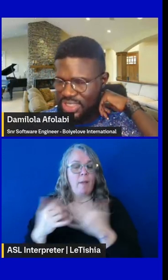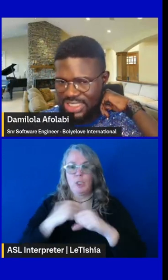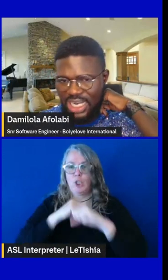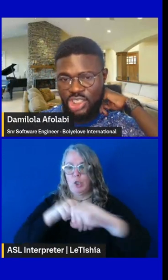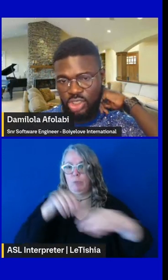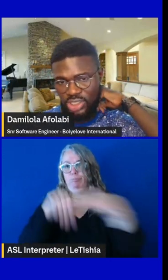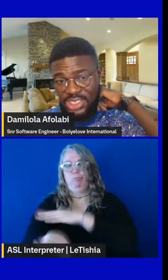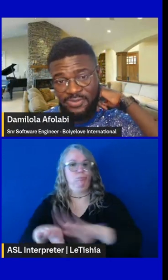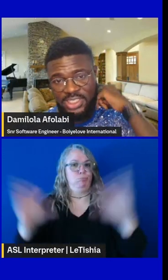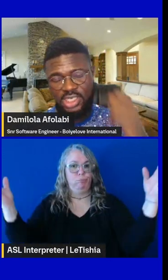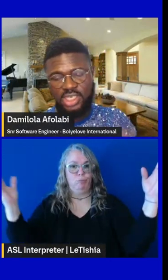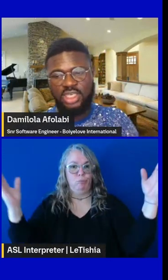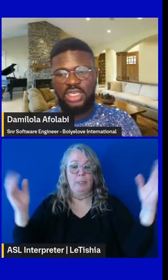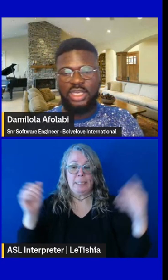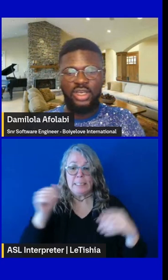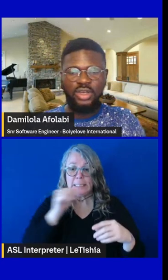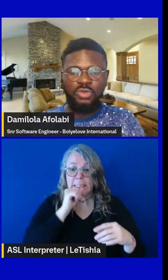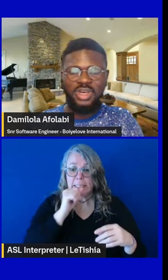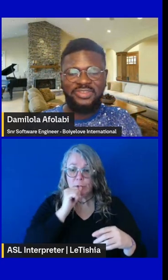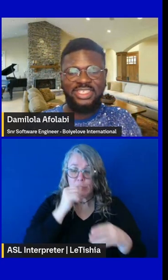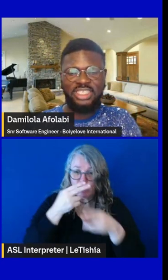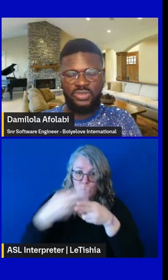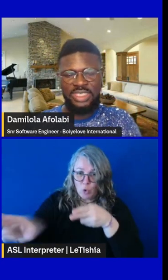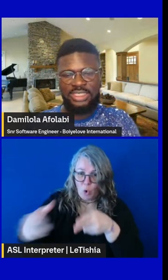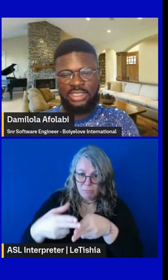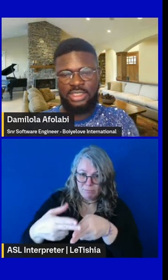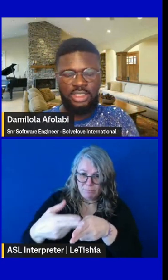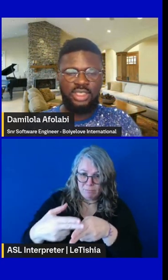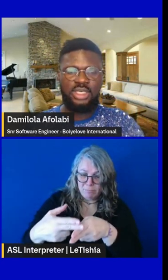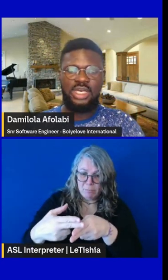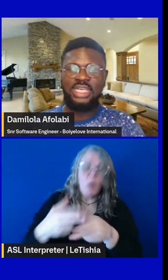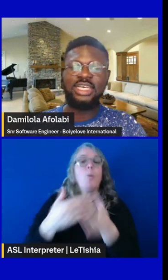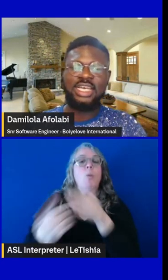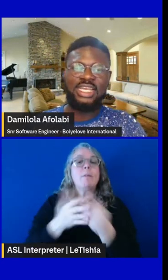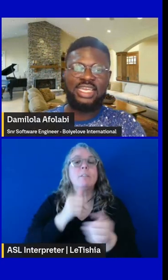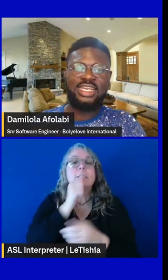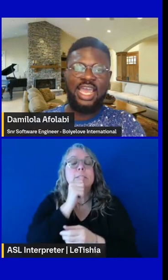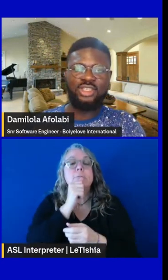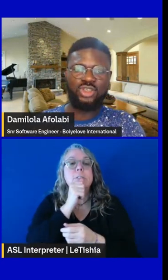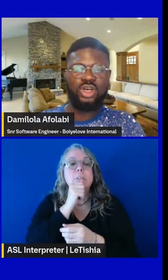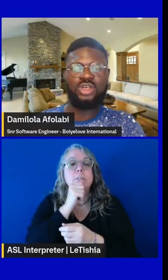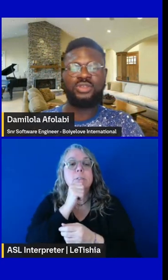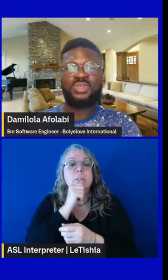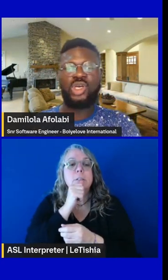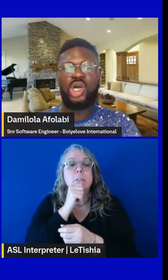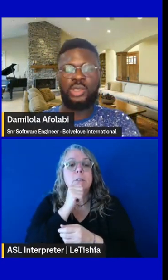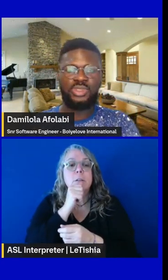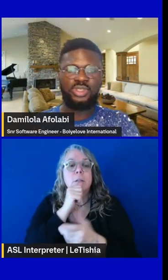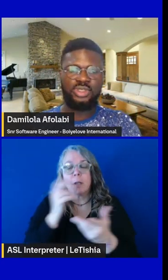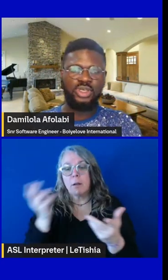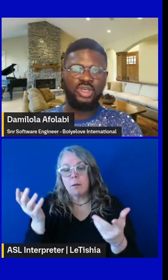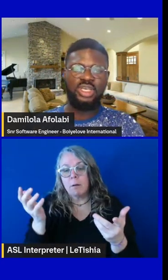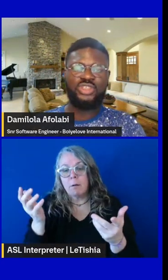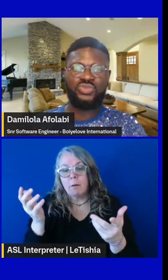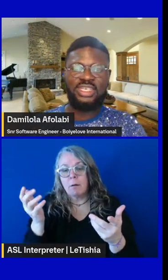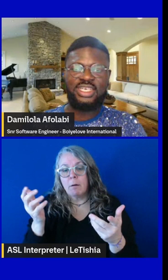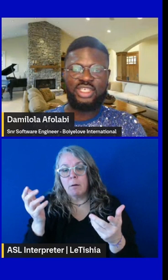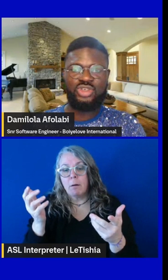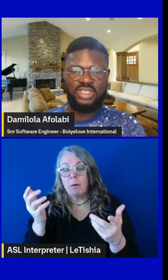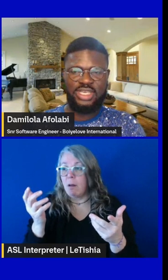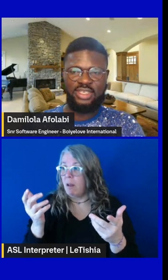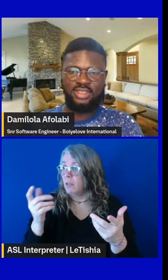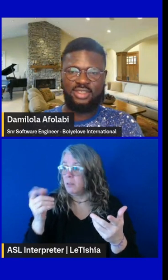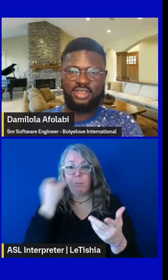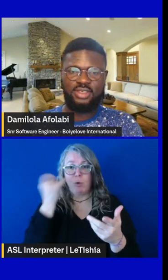because secrets are short-lived, whatever secrets an attacker gets hands on is